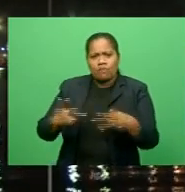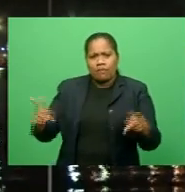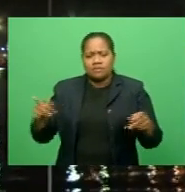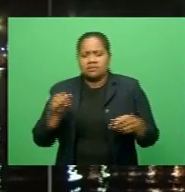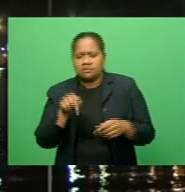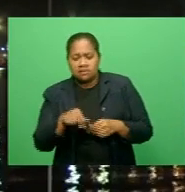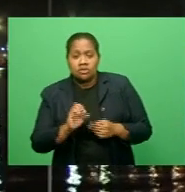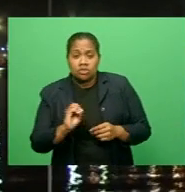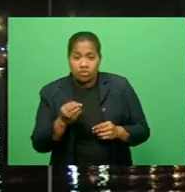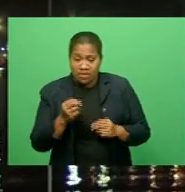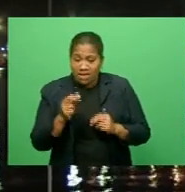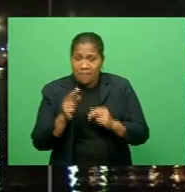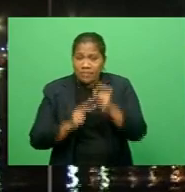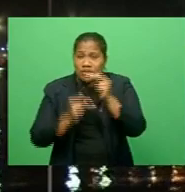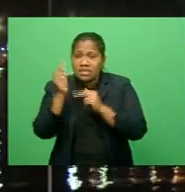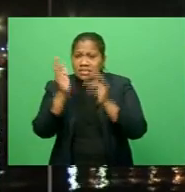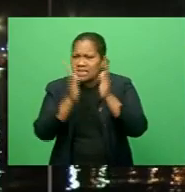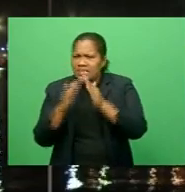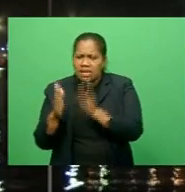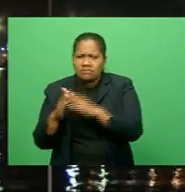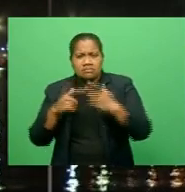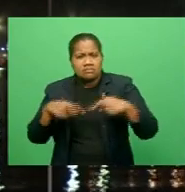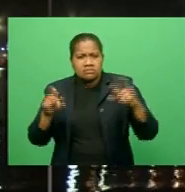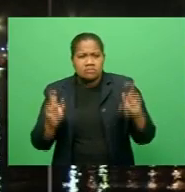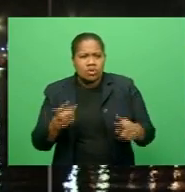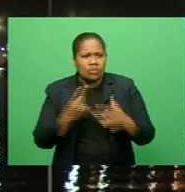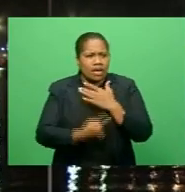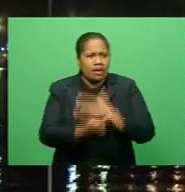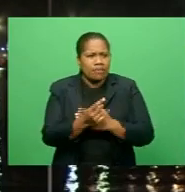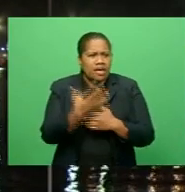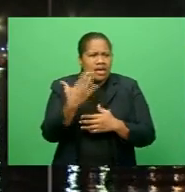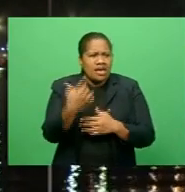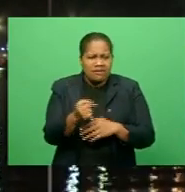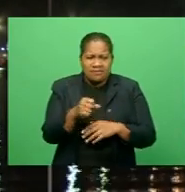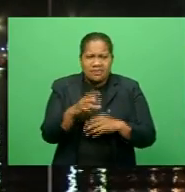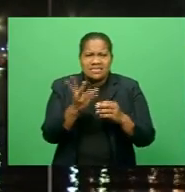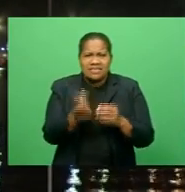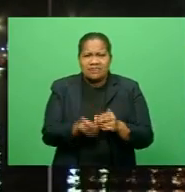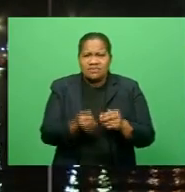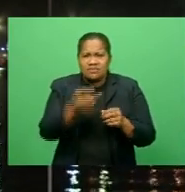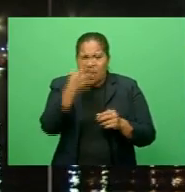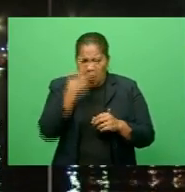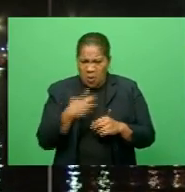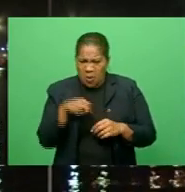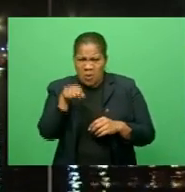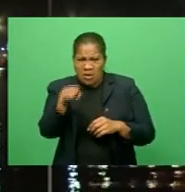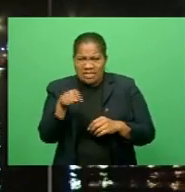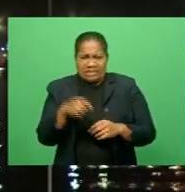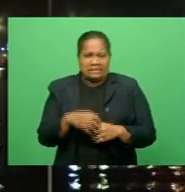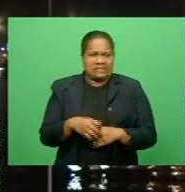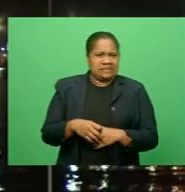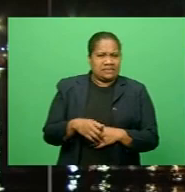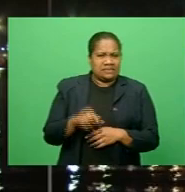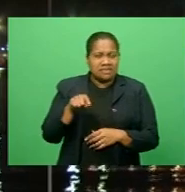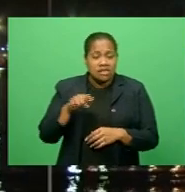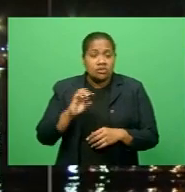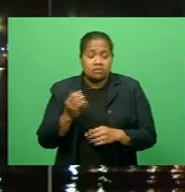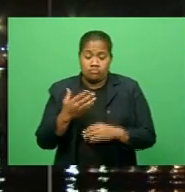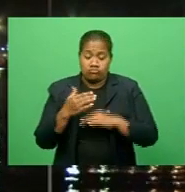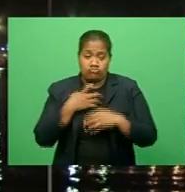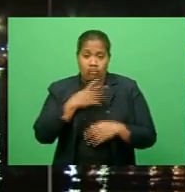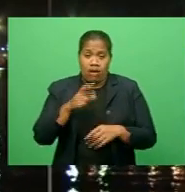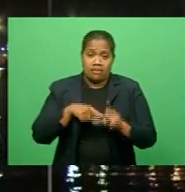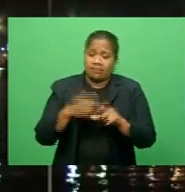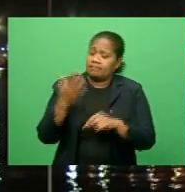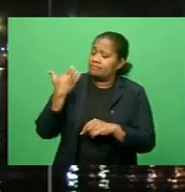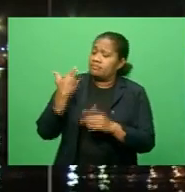deteriorating buildings in towns and cities, sitting among some of the shiny new structures, are becoming an eyesore. More than a year ago, the Minister